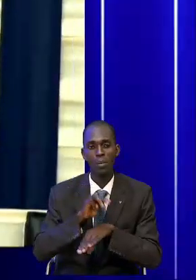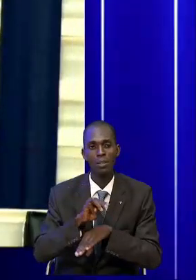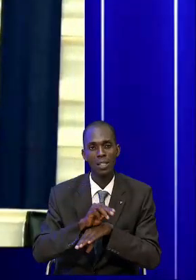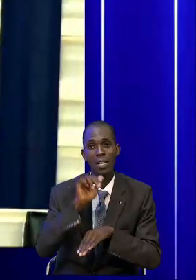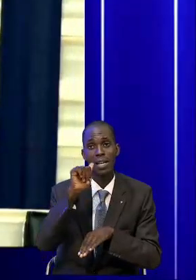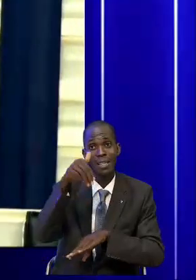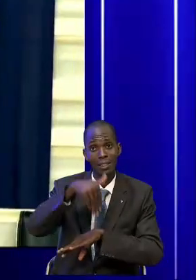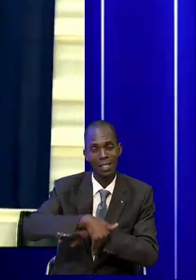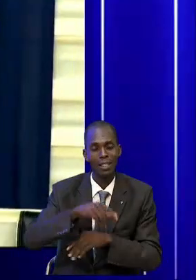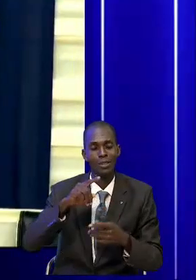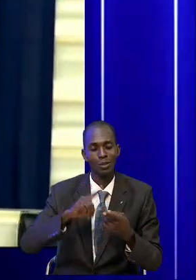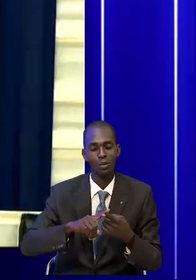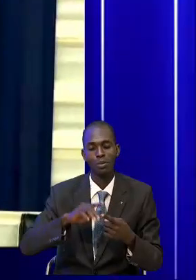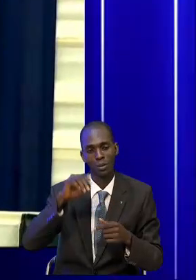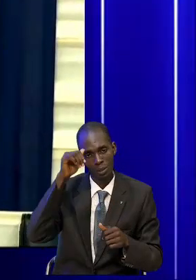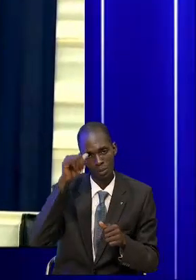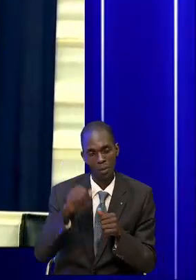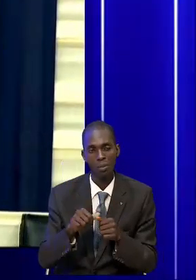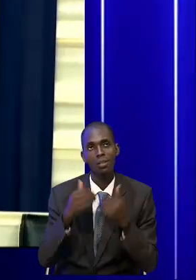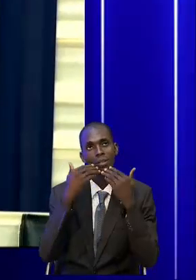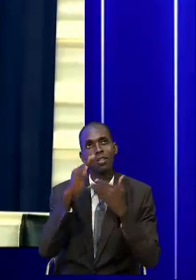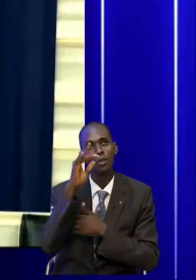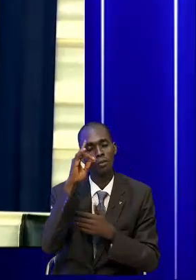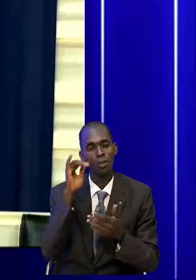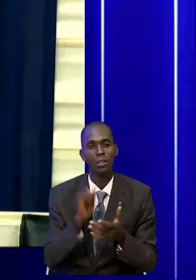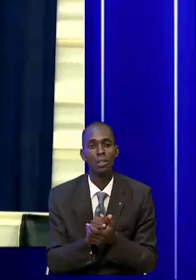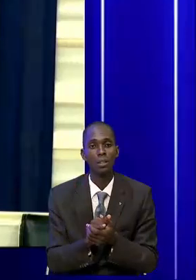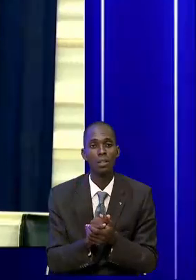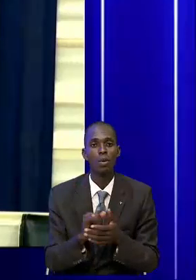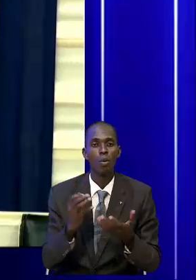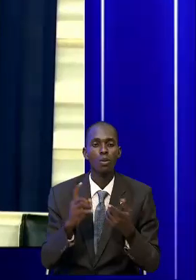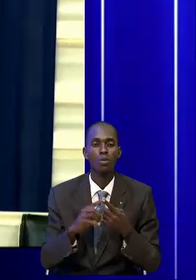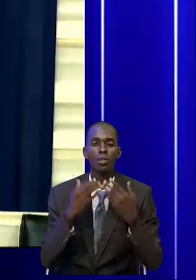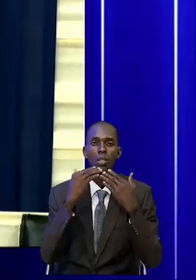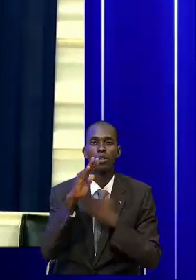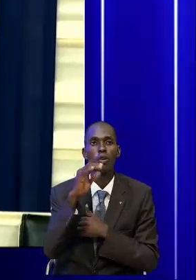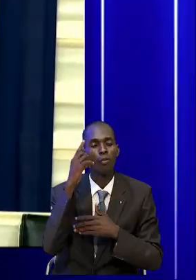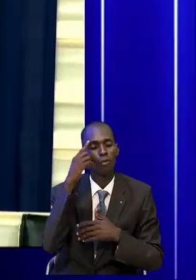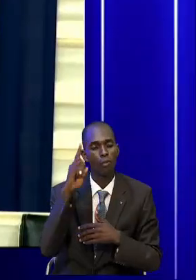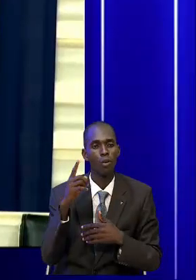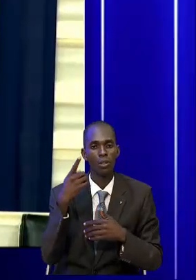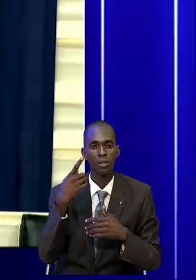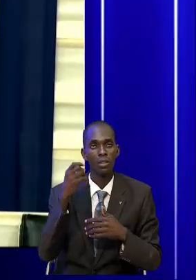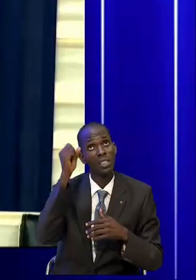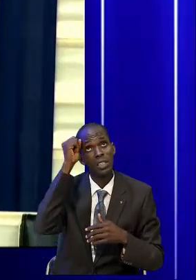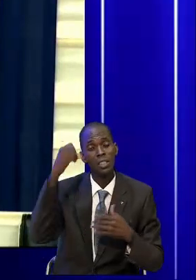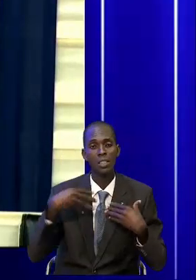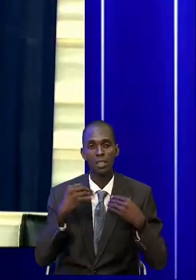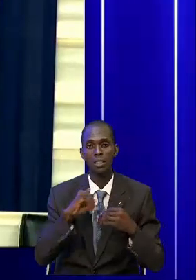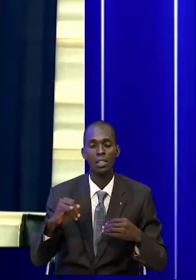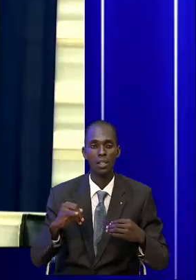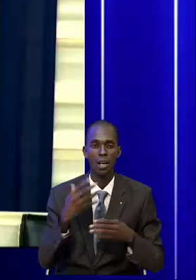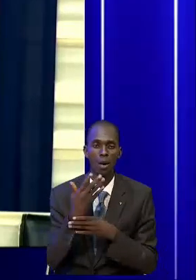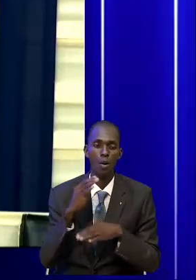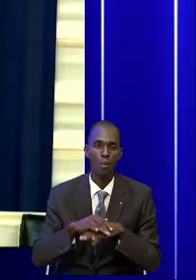State. On a message, a night to be remembered. I thank God for that. I want to thank